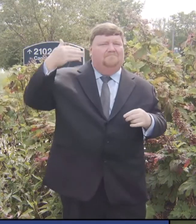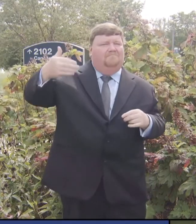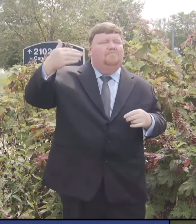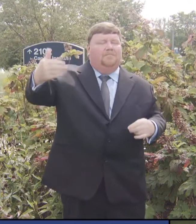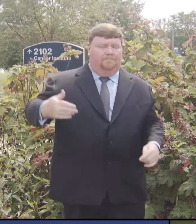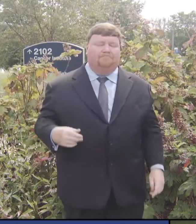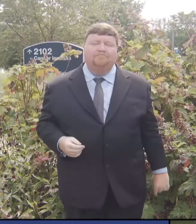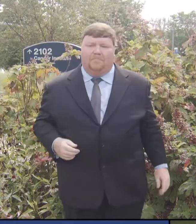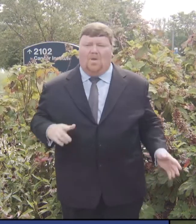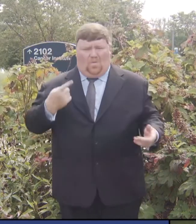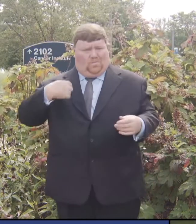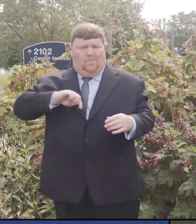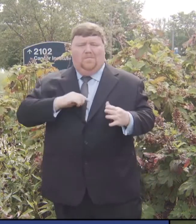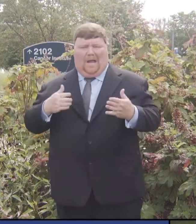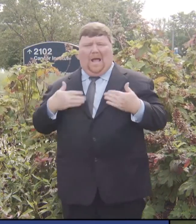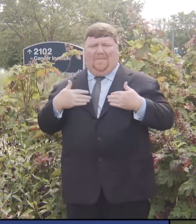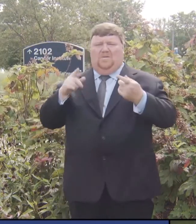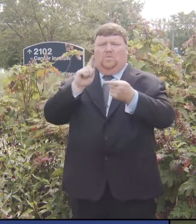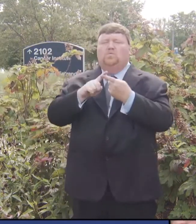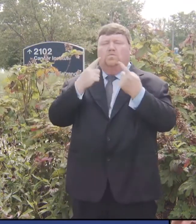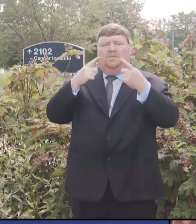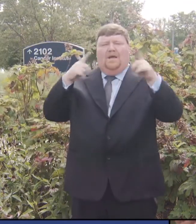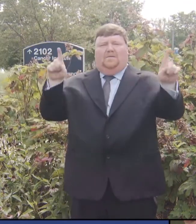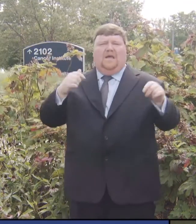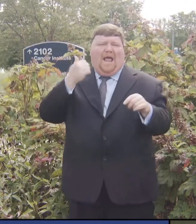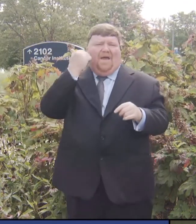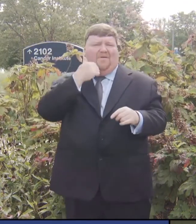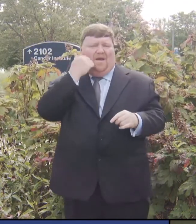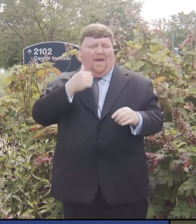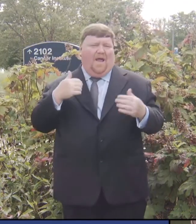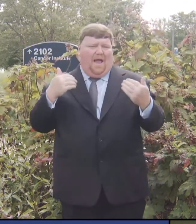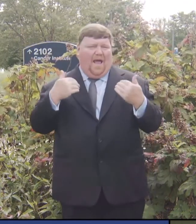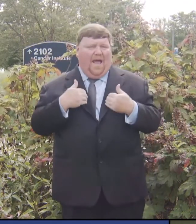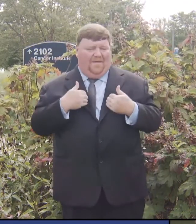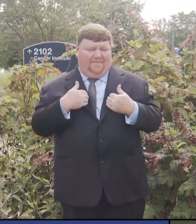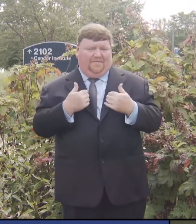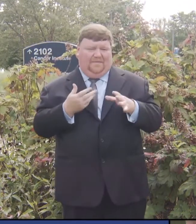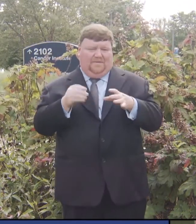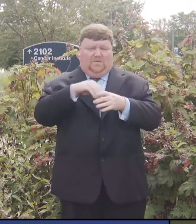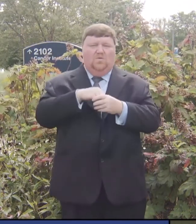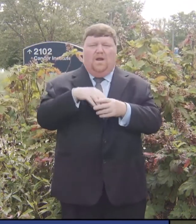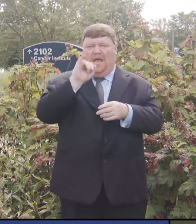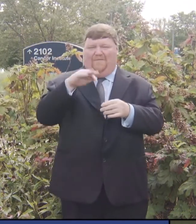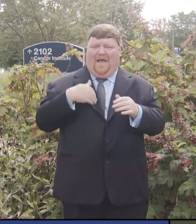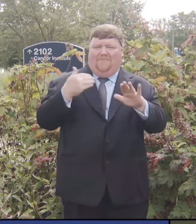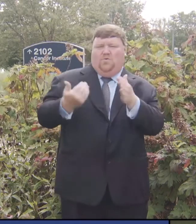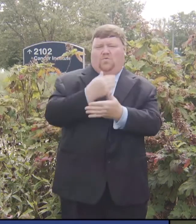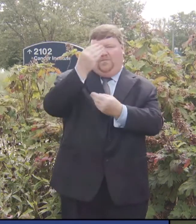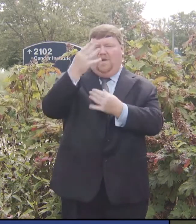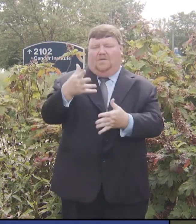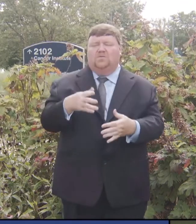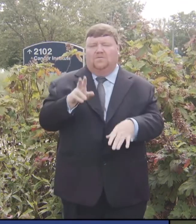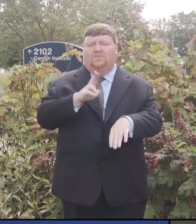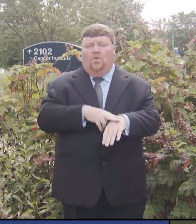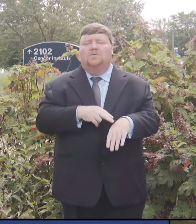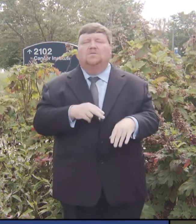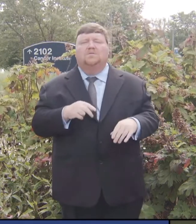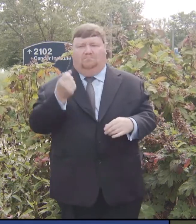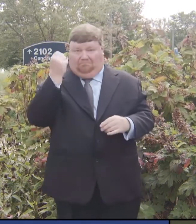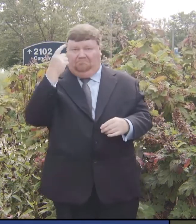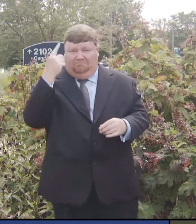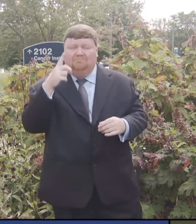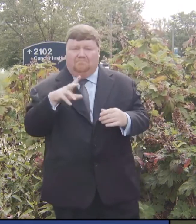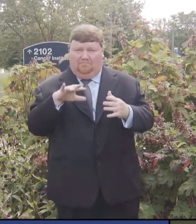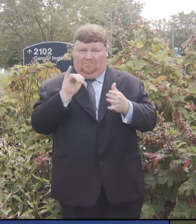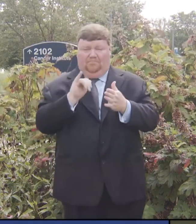research-wise? Sure. So we're happy to do the announcement. I think we do the daily press release. We're happy to put in there when we do update that information as well, realizing that